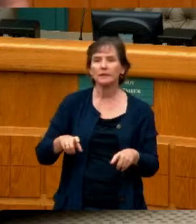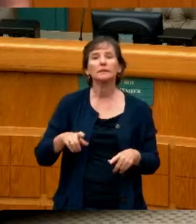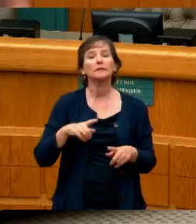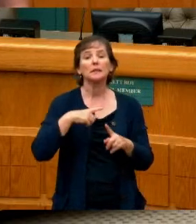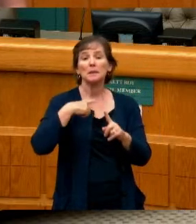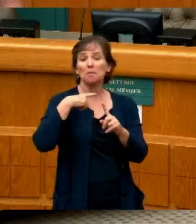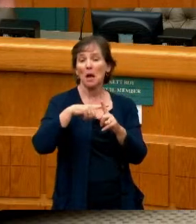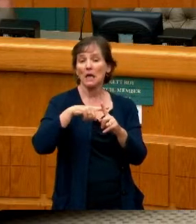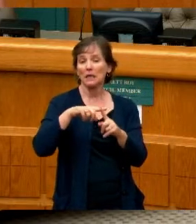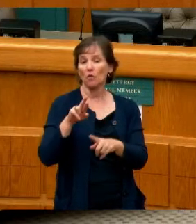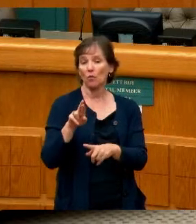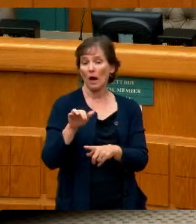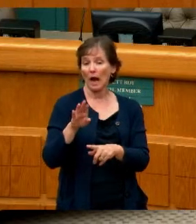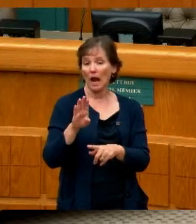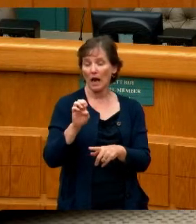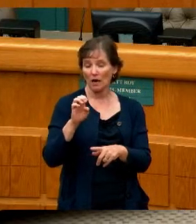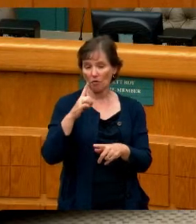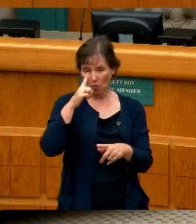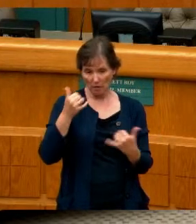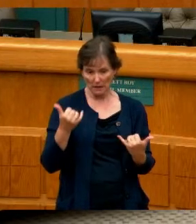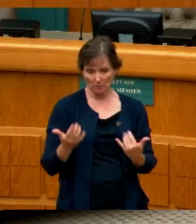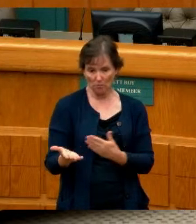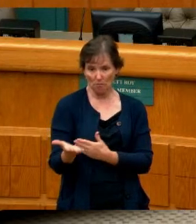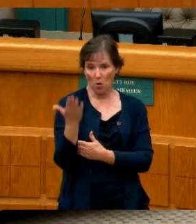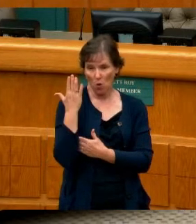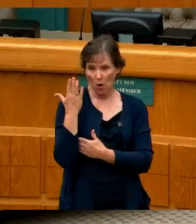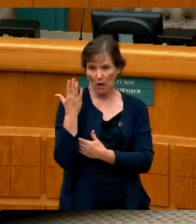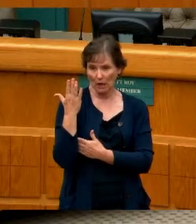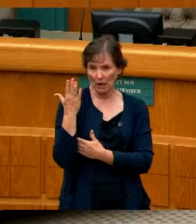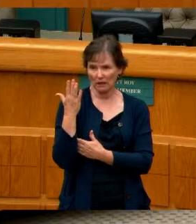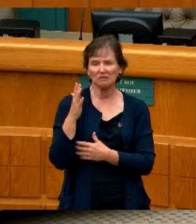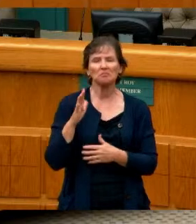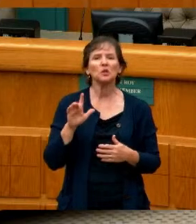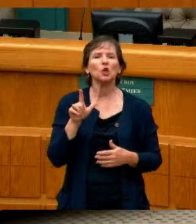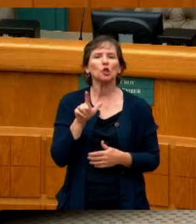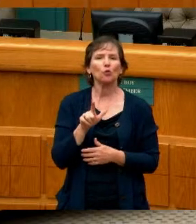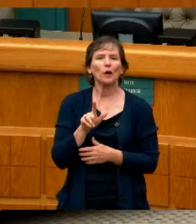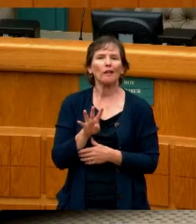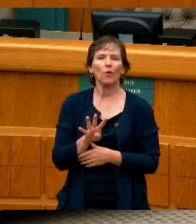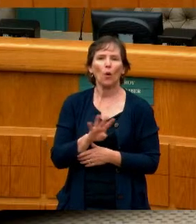Either of you, what's the positivity rate?